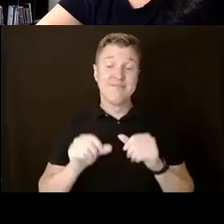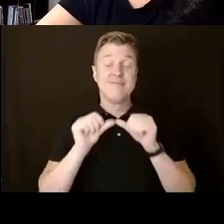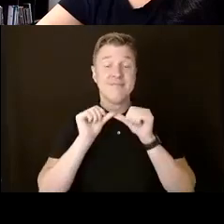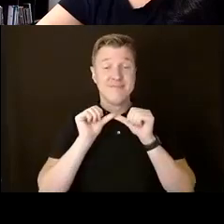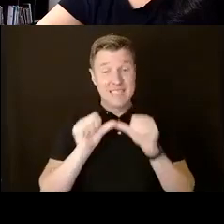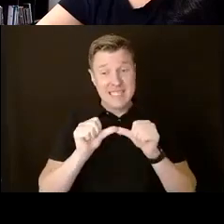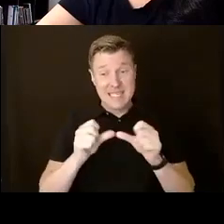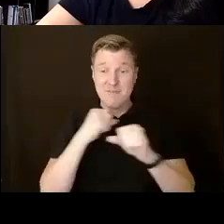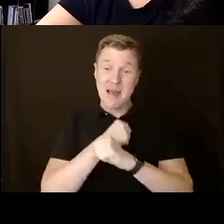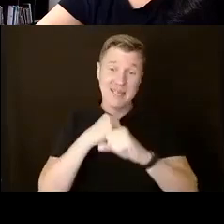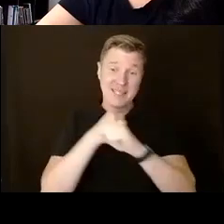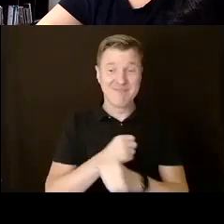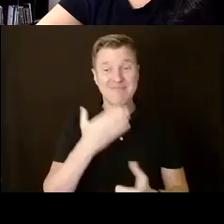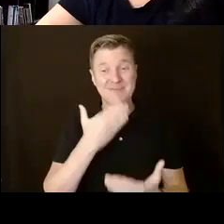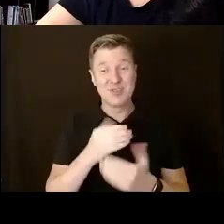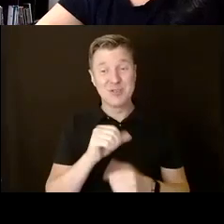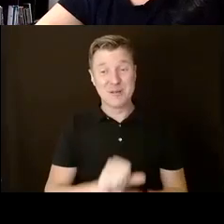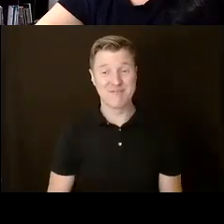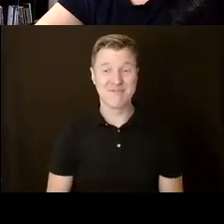fighting. Good job.